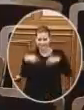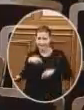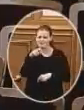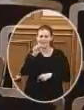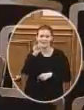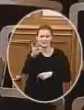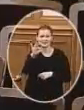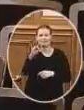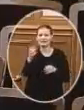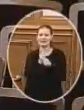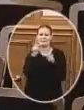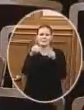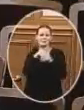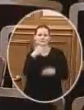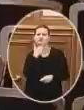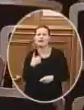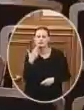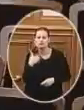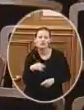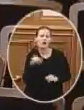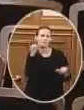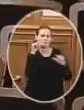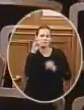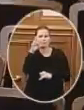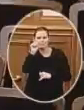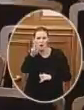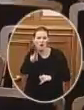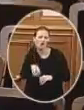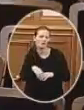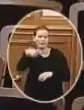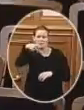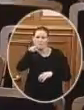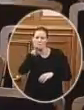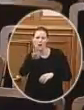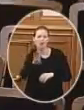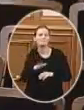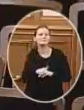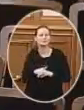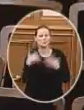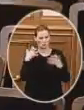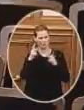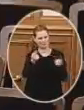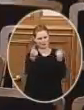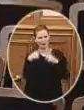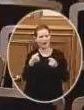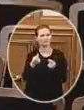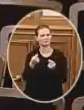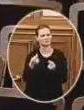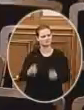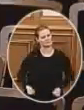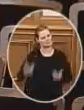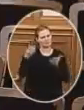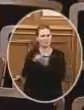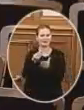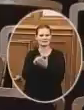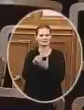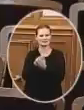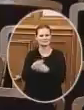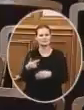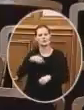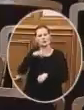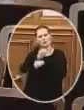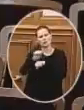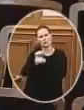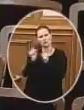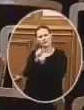and bars, they're happy to do that. But I think that the technology aspect is huge. We have, working with our team, Stan Honey. He's